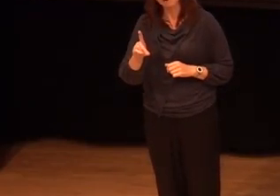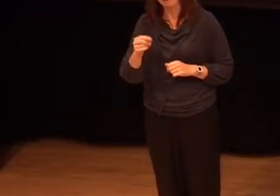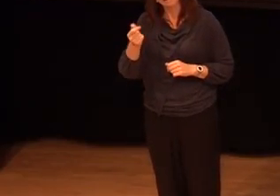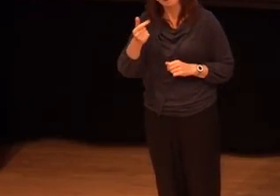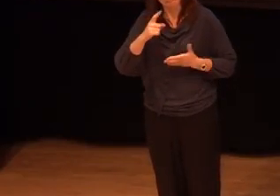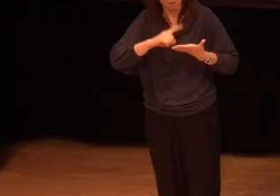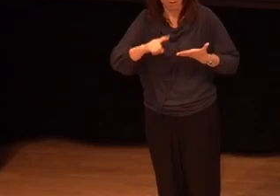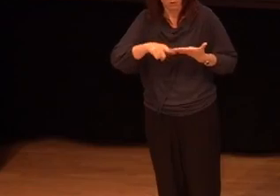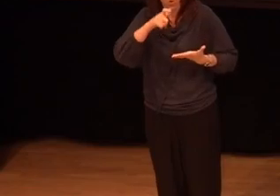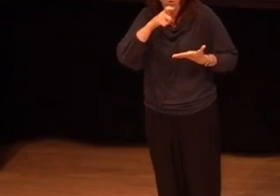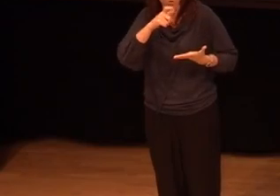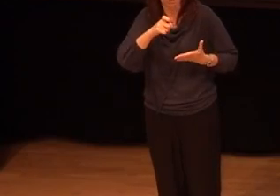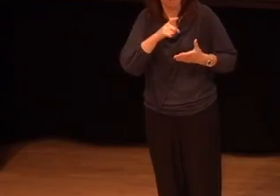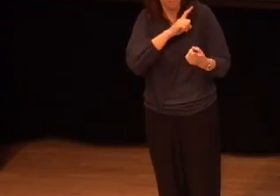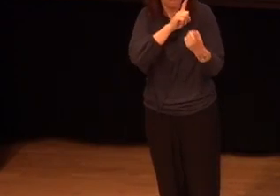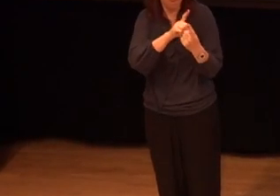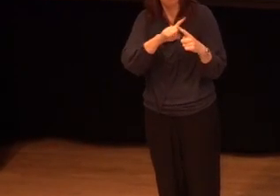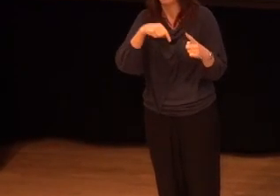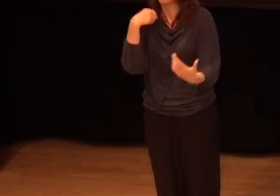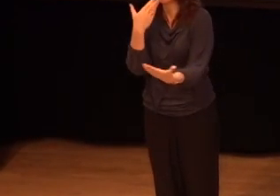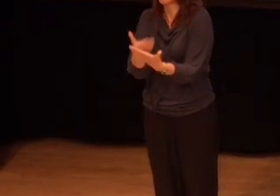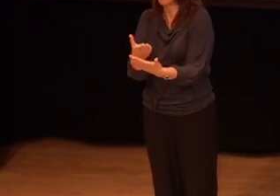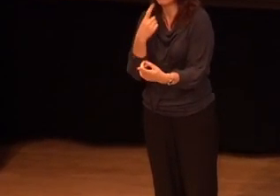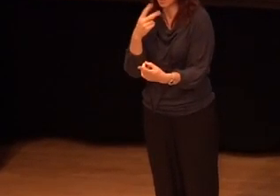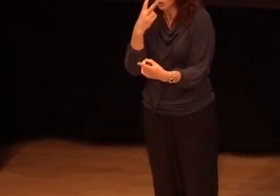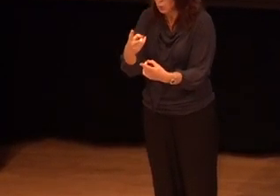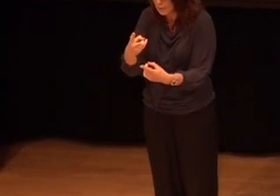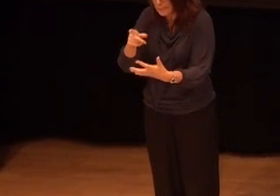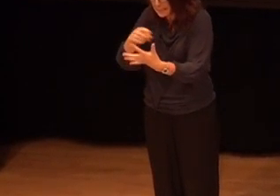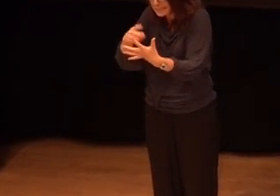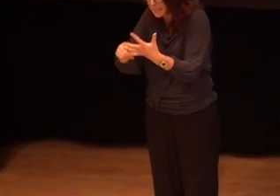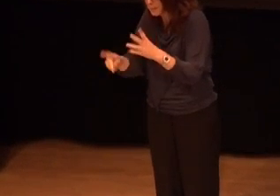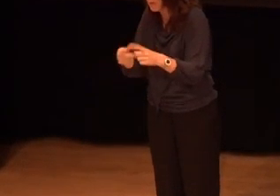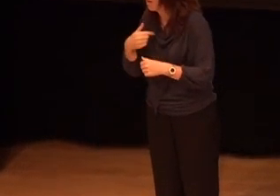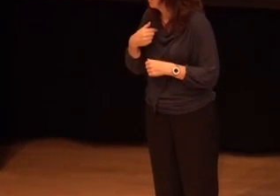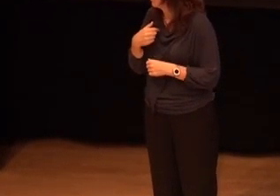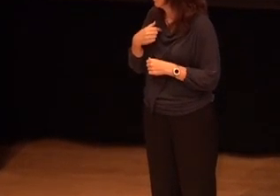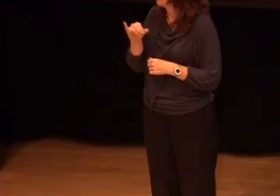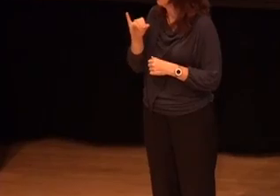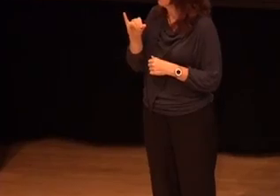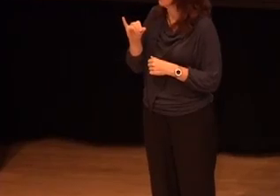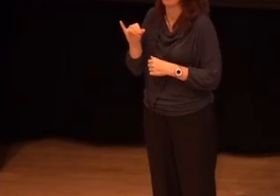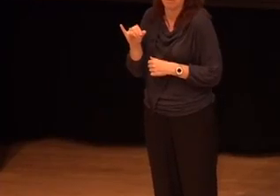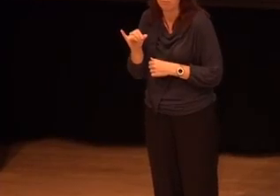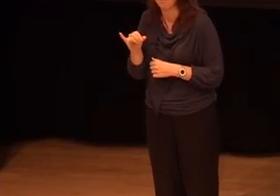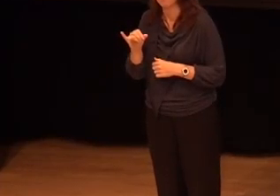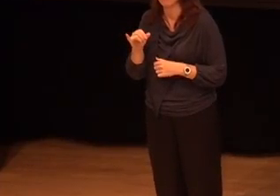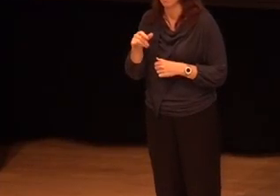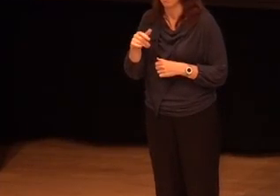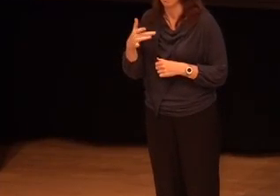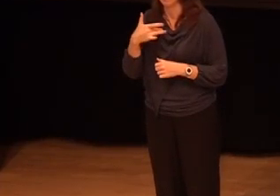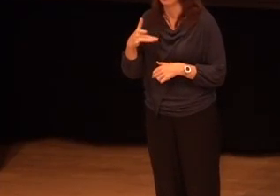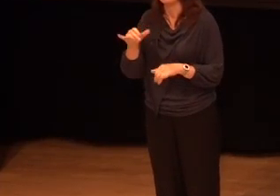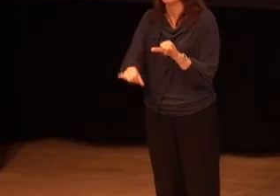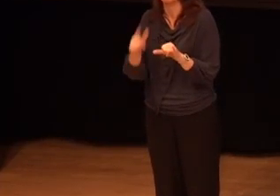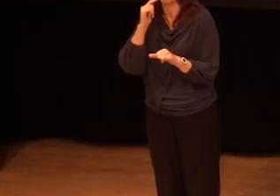should meet, but of course I would arrive somewhere and they're like, oh, are you seeing so-and-so? Are you seeing such-and-such? It's like, oh, I'm here for, you know, wherever I was only there for a few